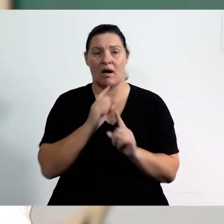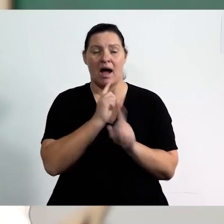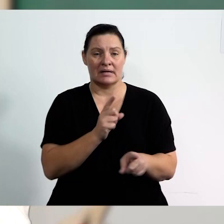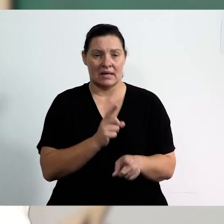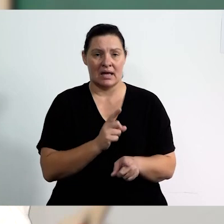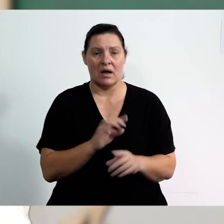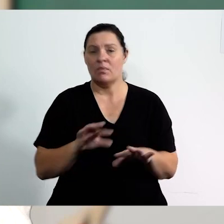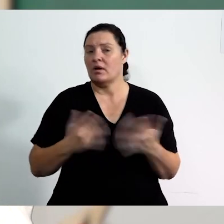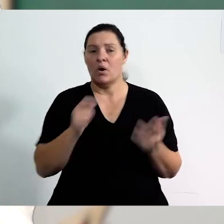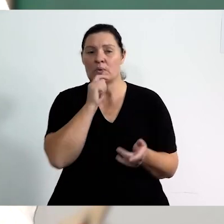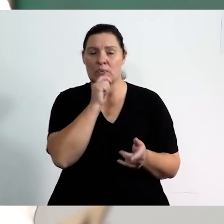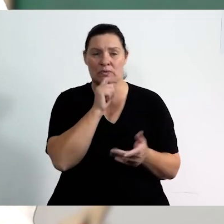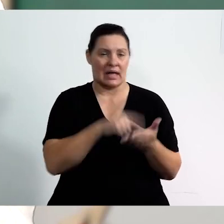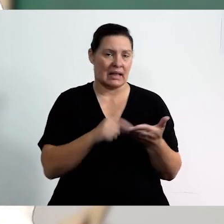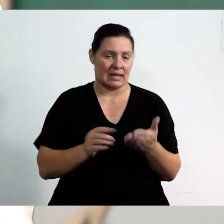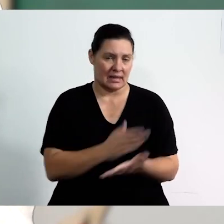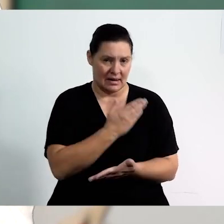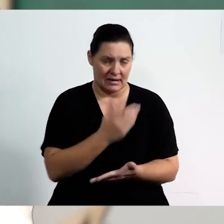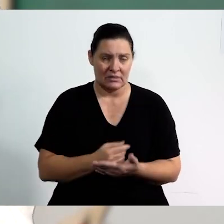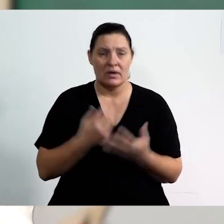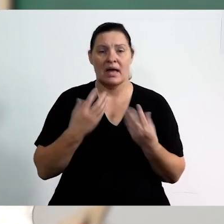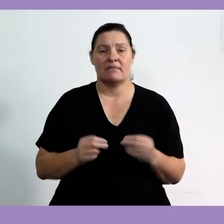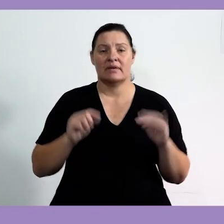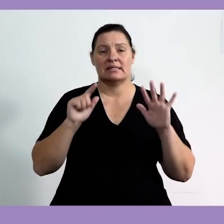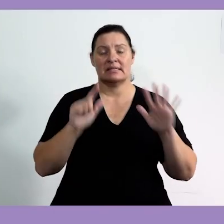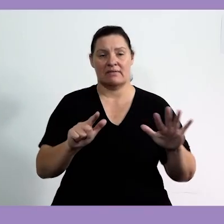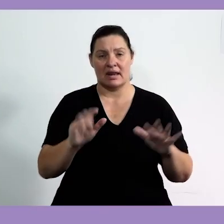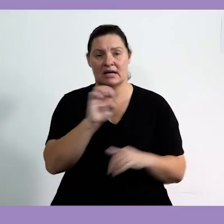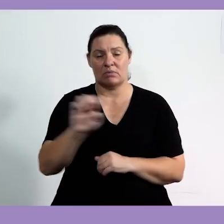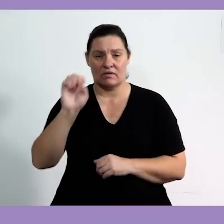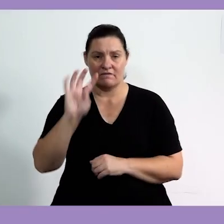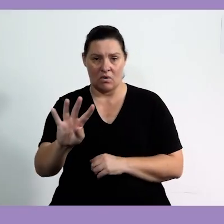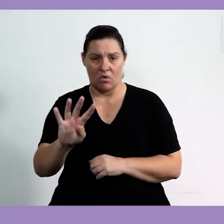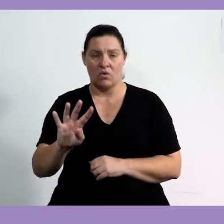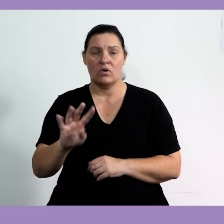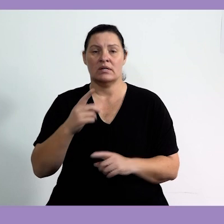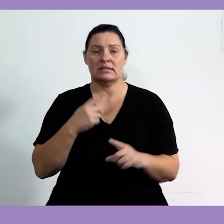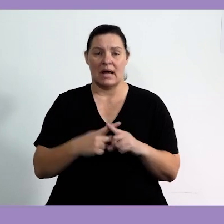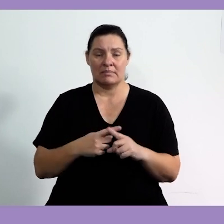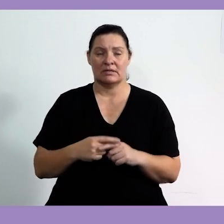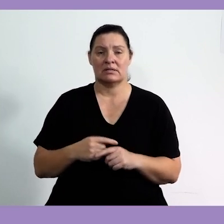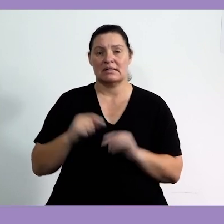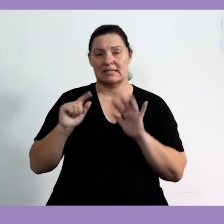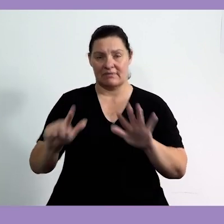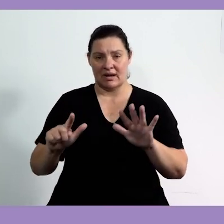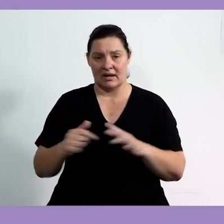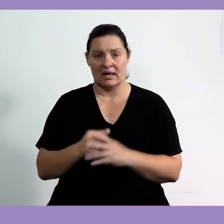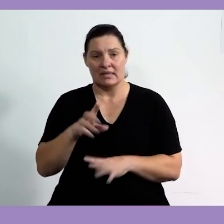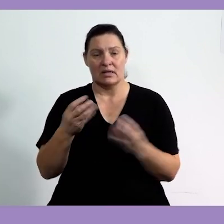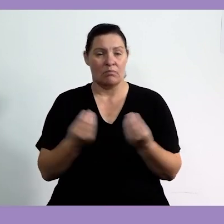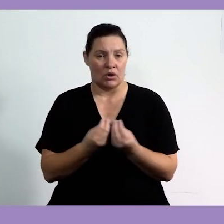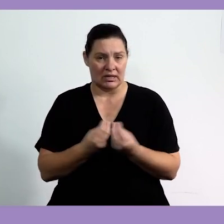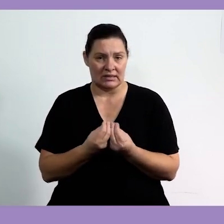Let's answer the following without the use of a calculator. So we have 7 to the exponent 4 multiplied by 7, and